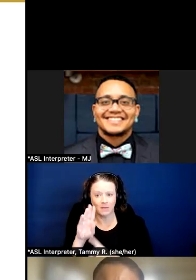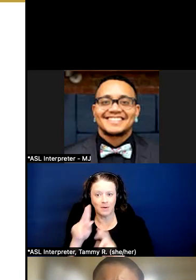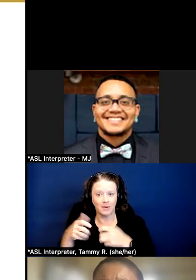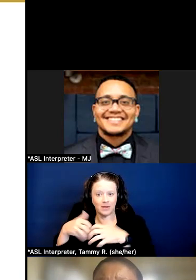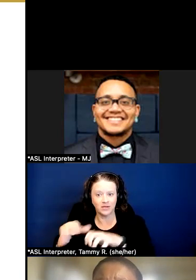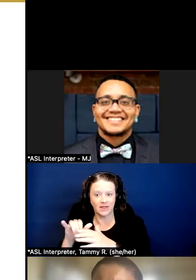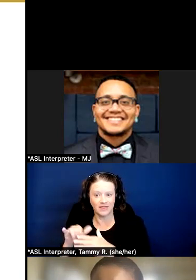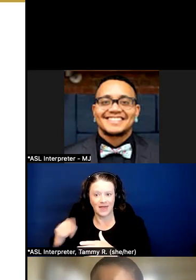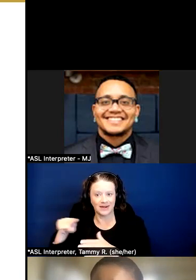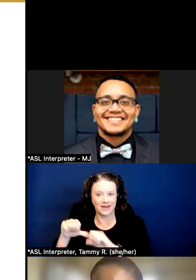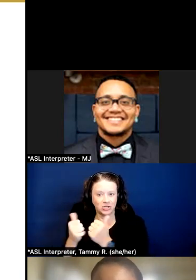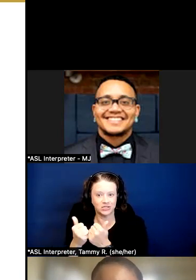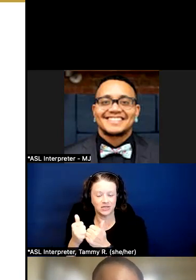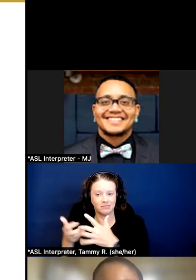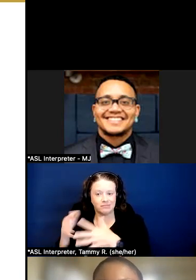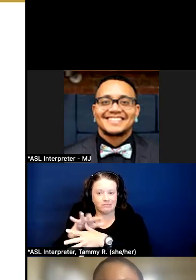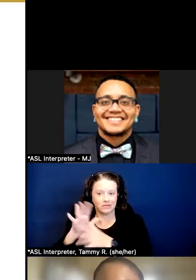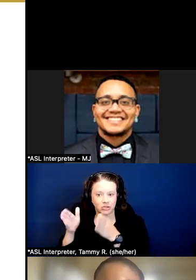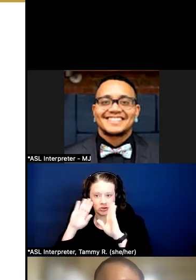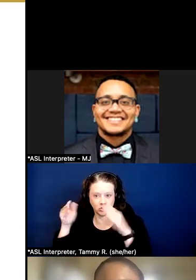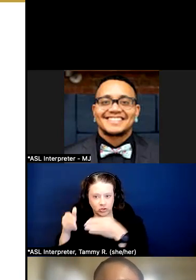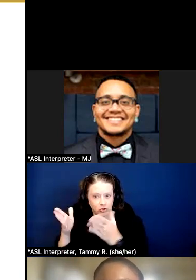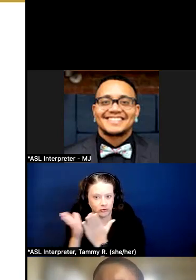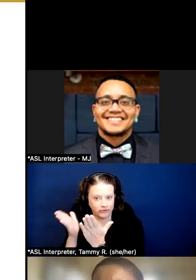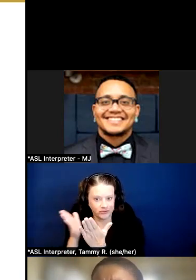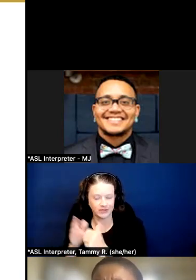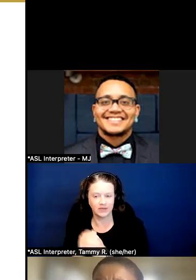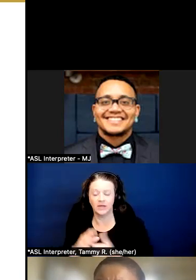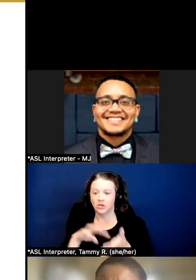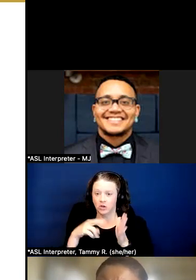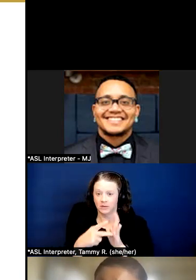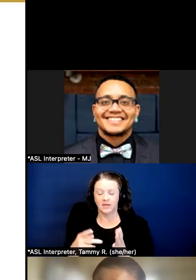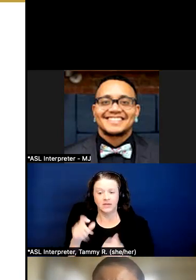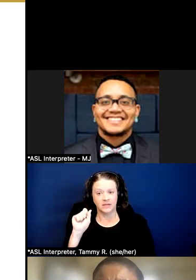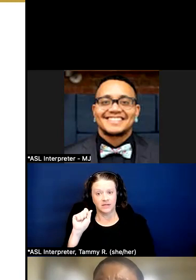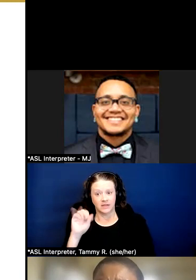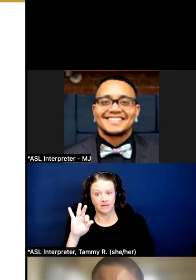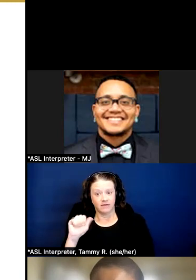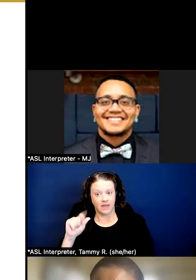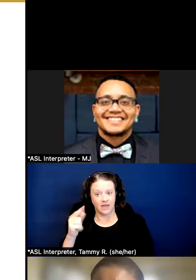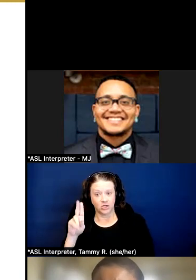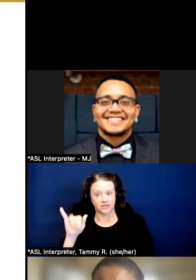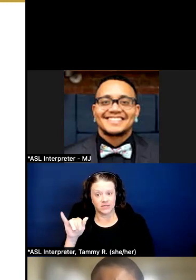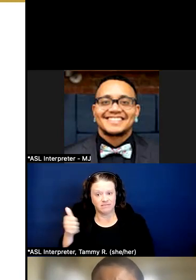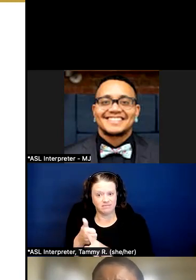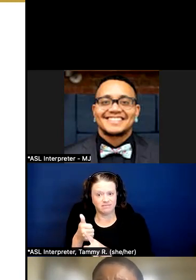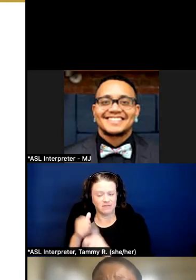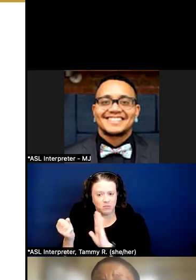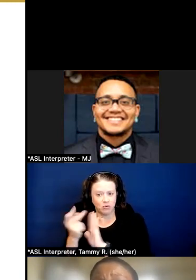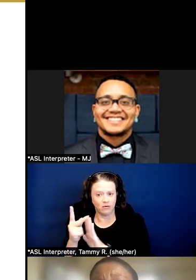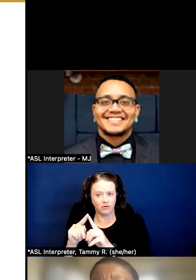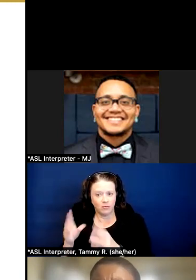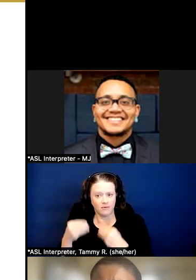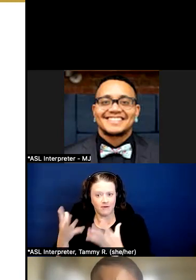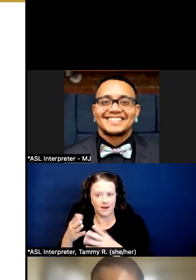the agency serves, which means that when an agency is approved to provide specialized services as part